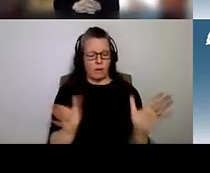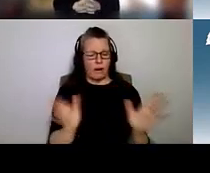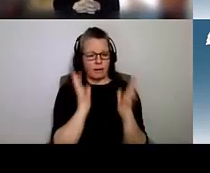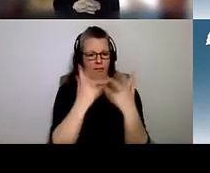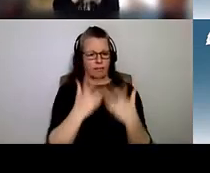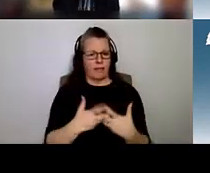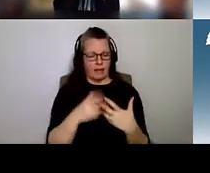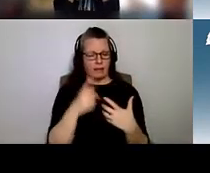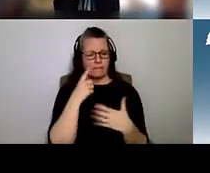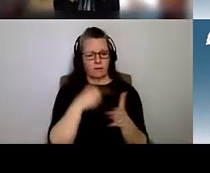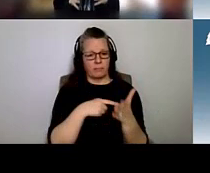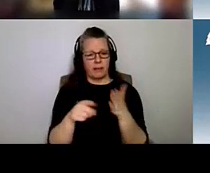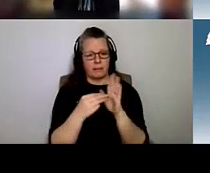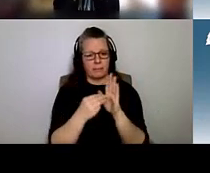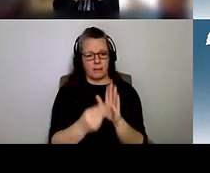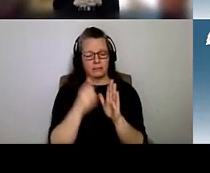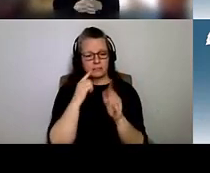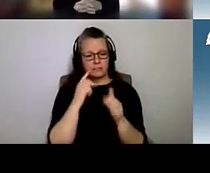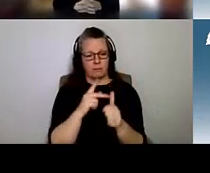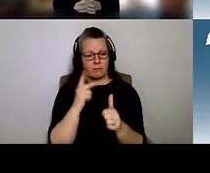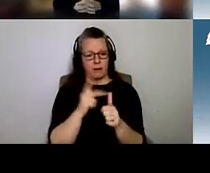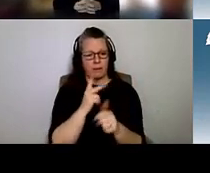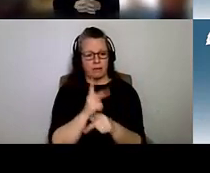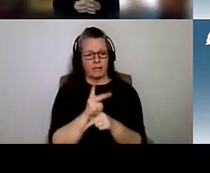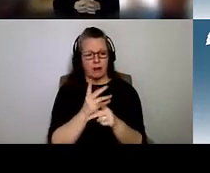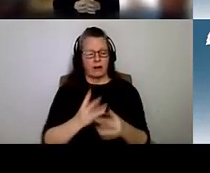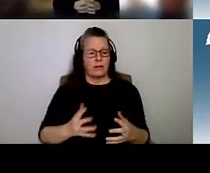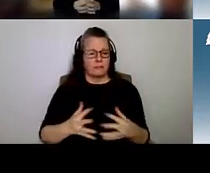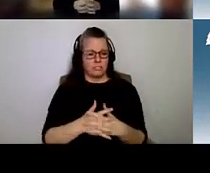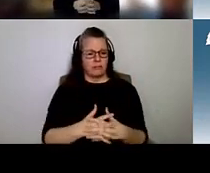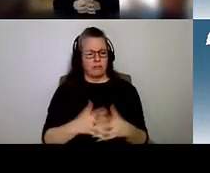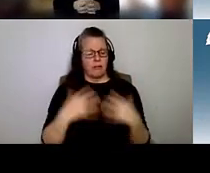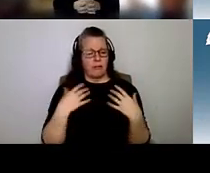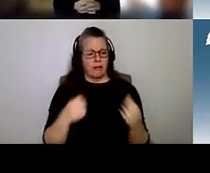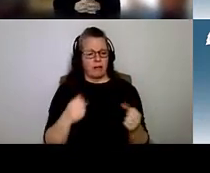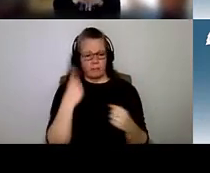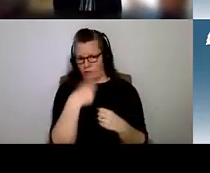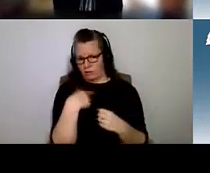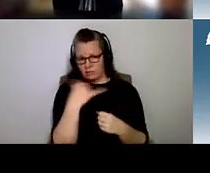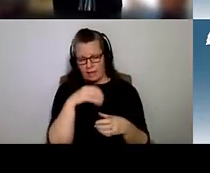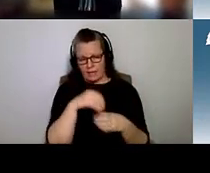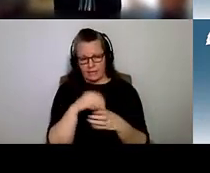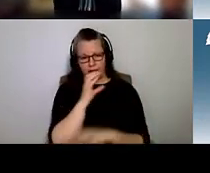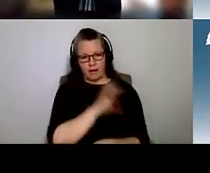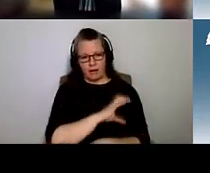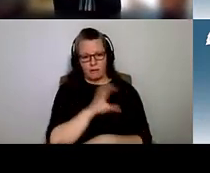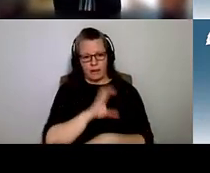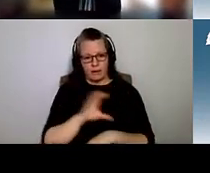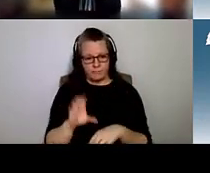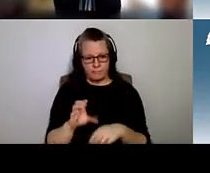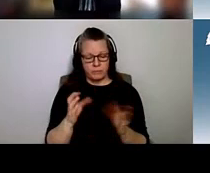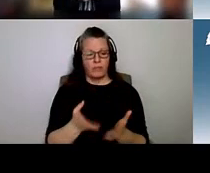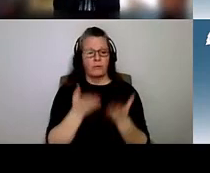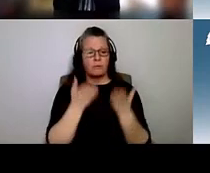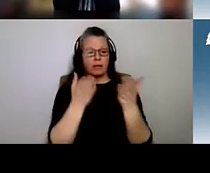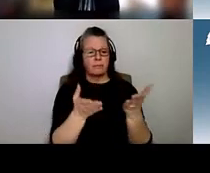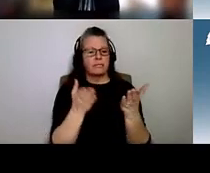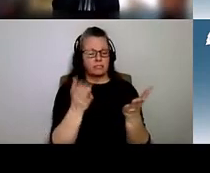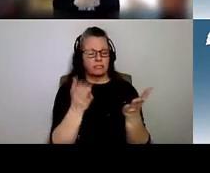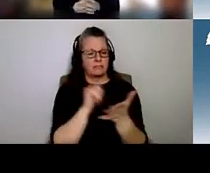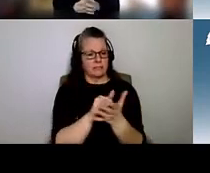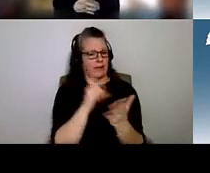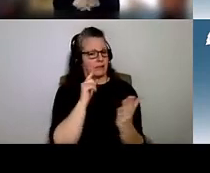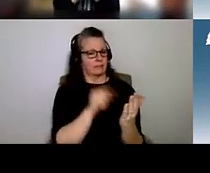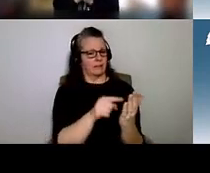alternative payment models for primary care and maternal health look like in the state of Colorado. The recommendations that came coming out of